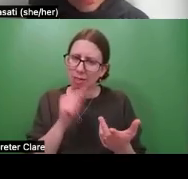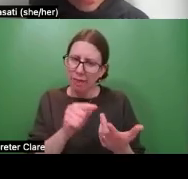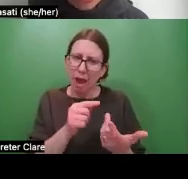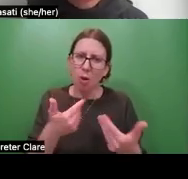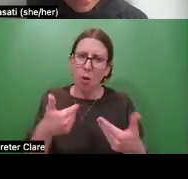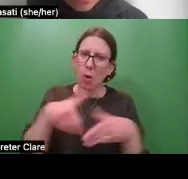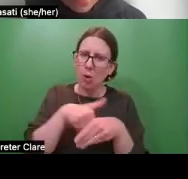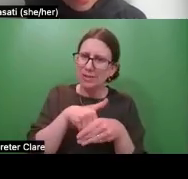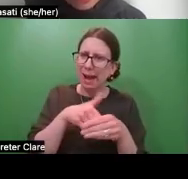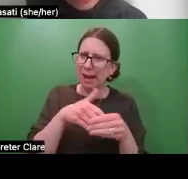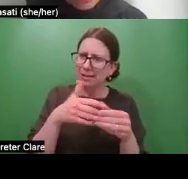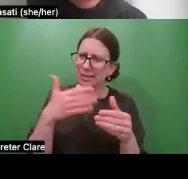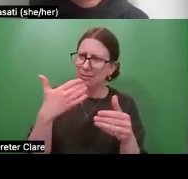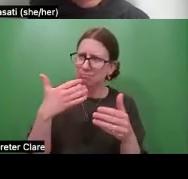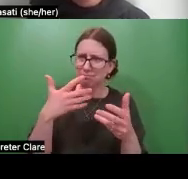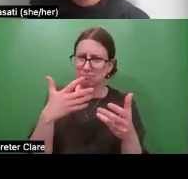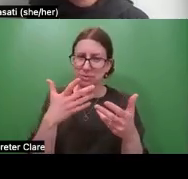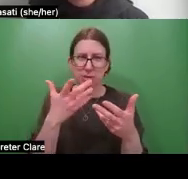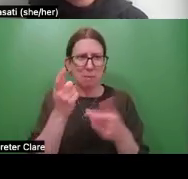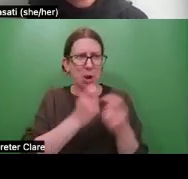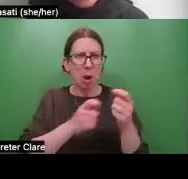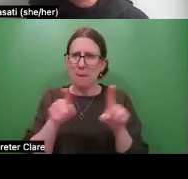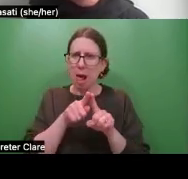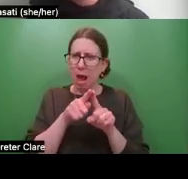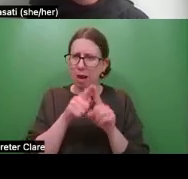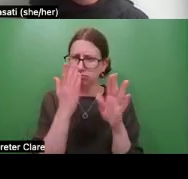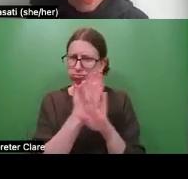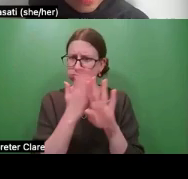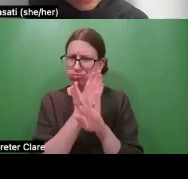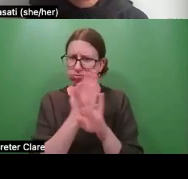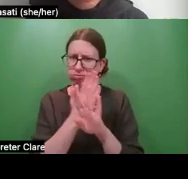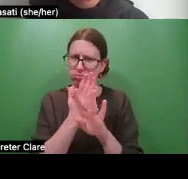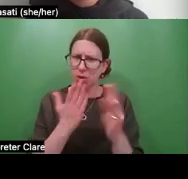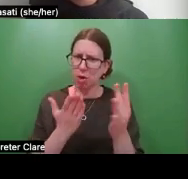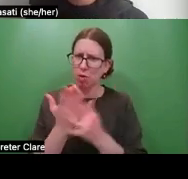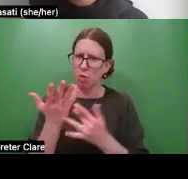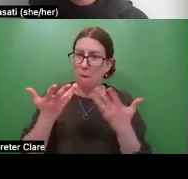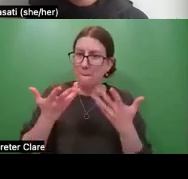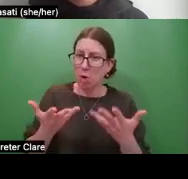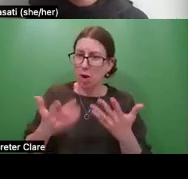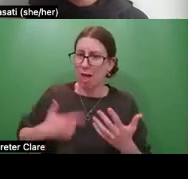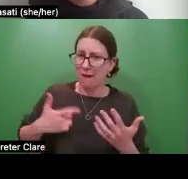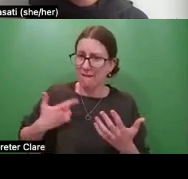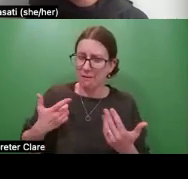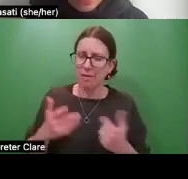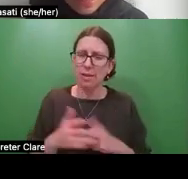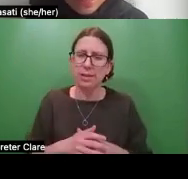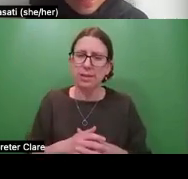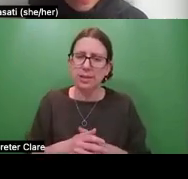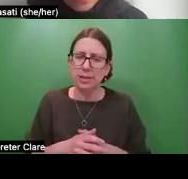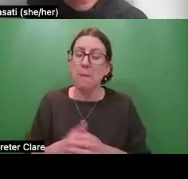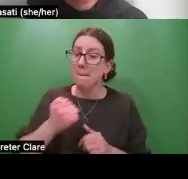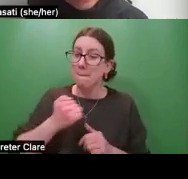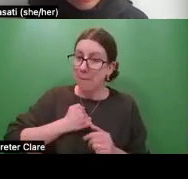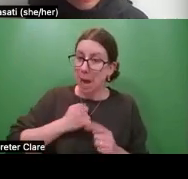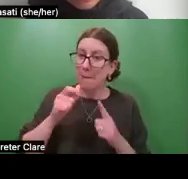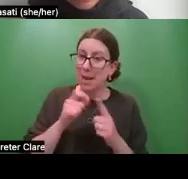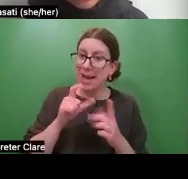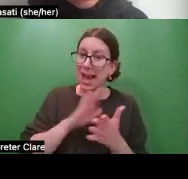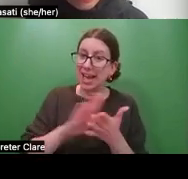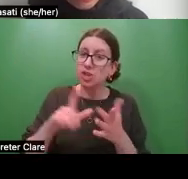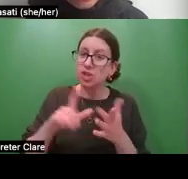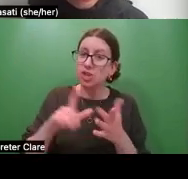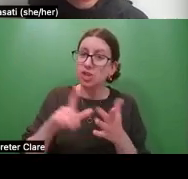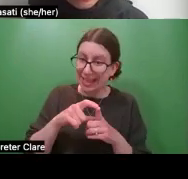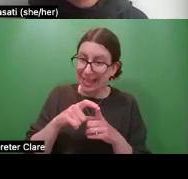background condition of modern life. But as I delved into this topic during my PhD, I realized